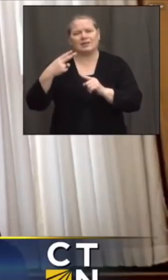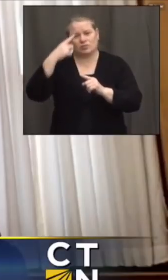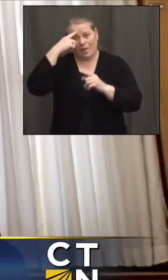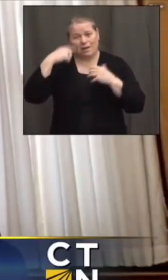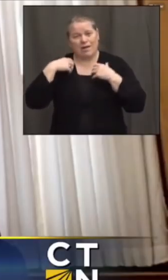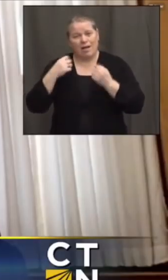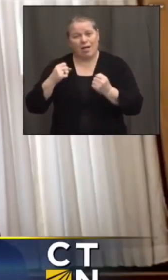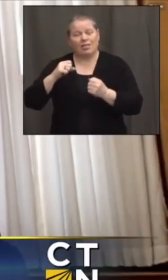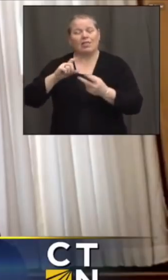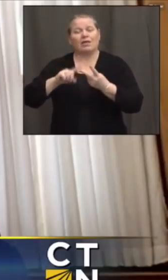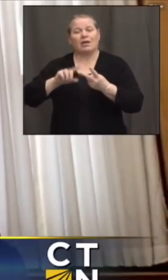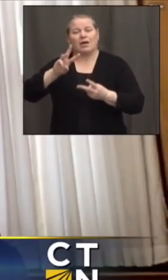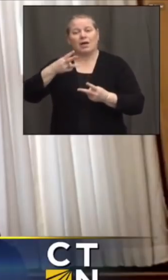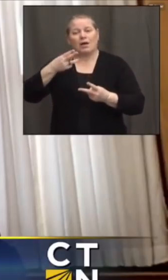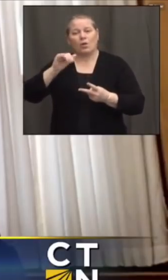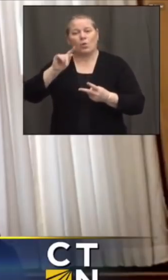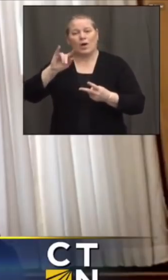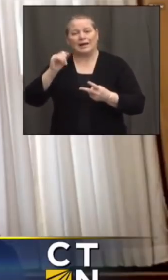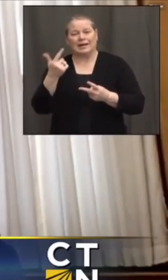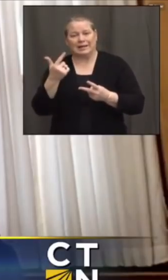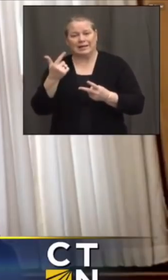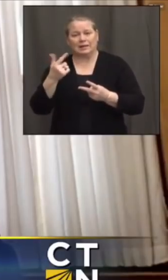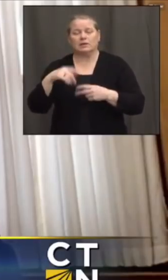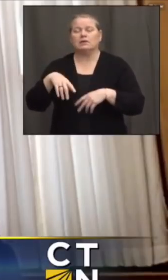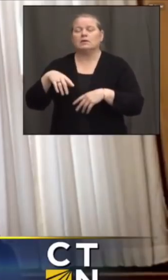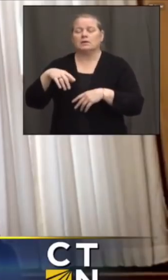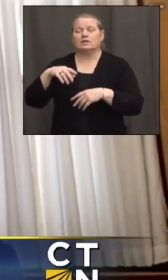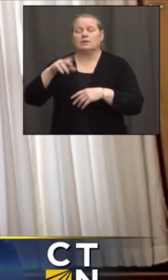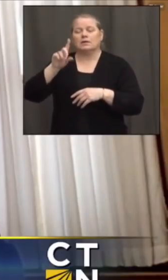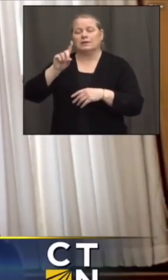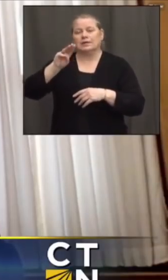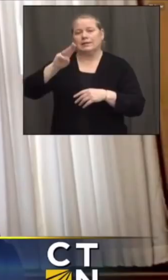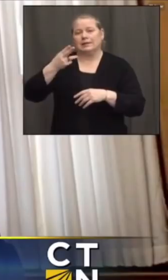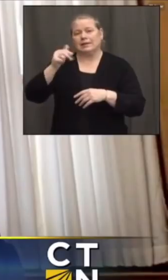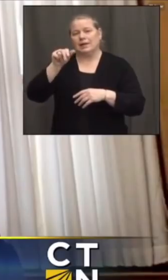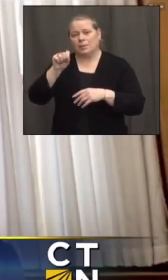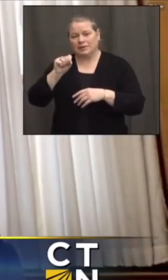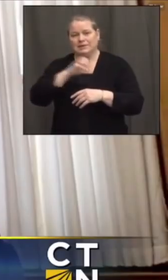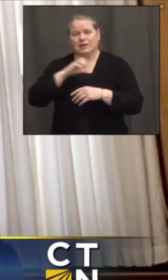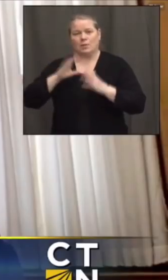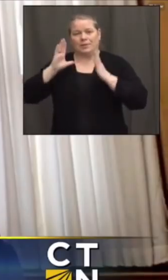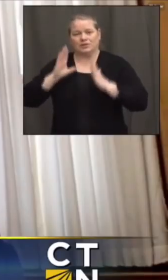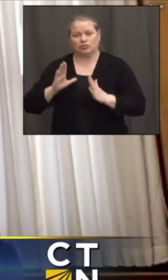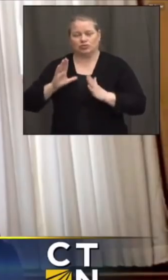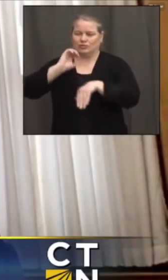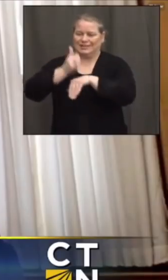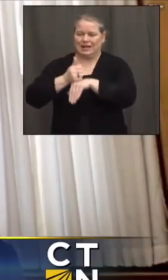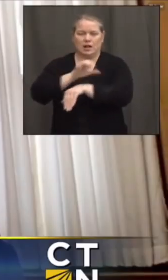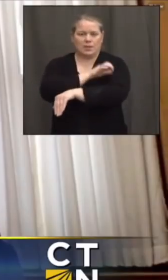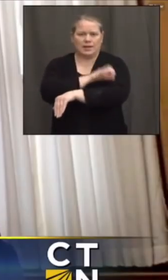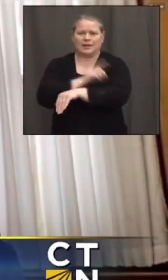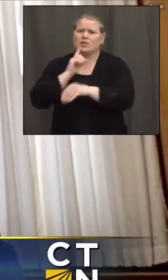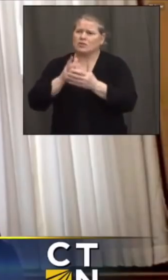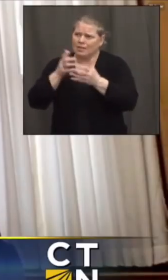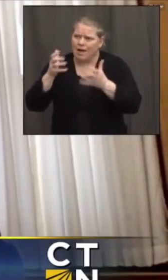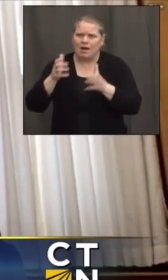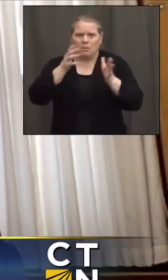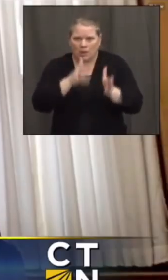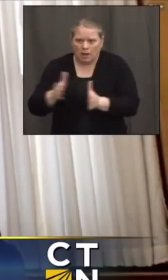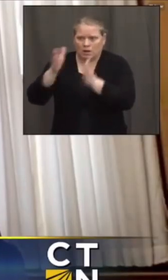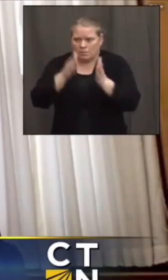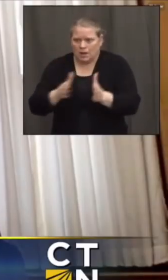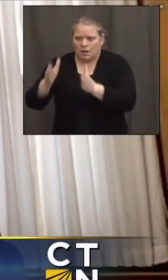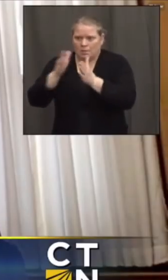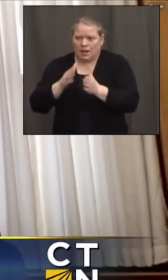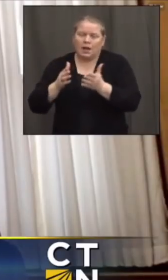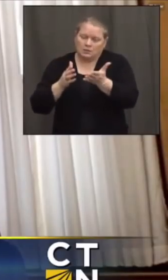Whiting. Same thing, Commissioner Delphin Rittman and her team are working on the logistics, setting up the clinics. There's a lot of logistics that go into this, as you can imagine. And